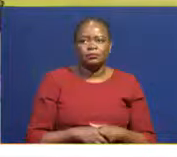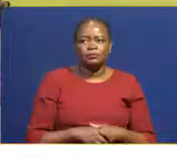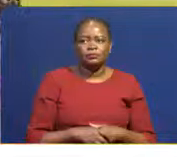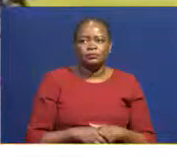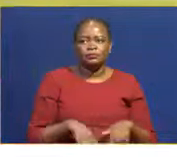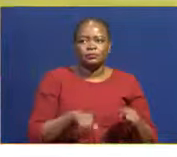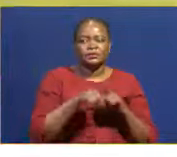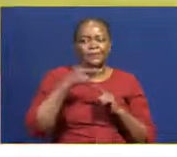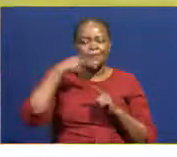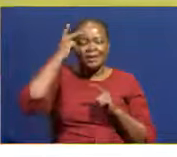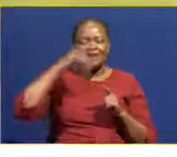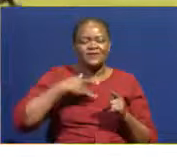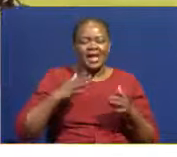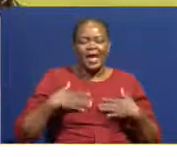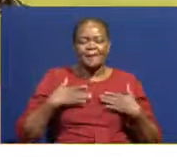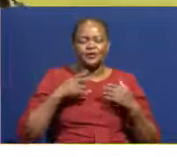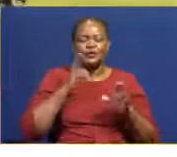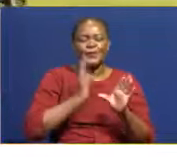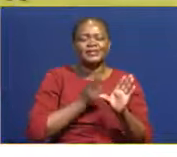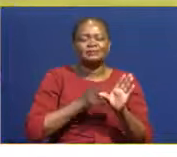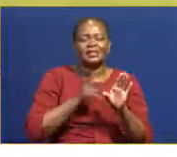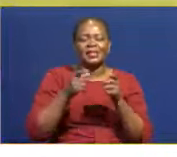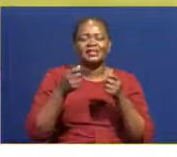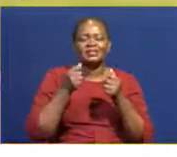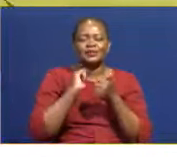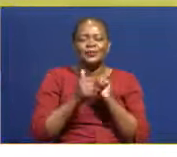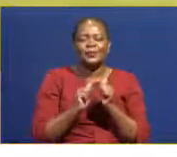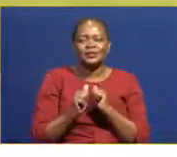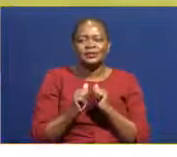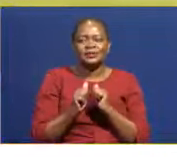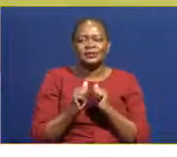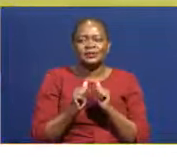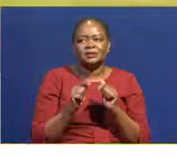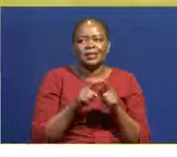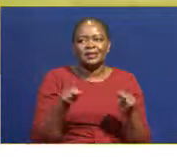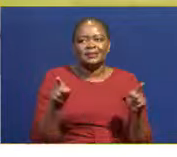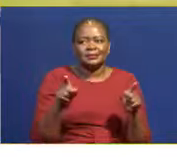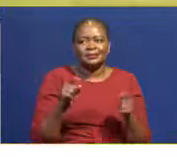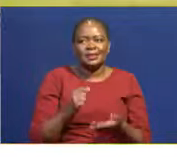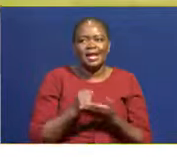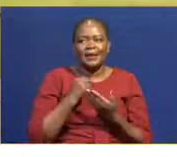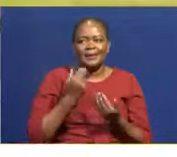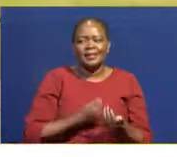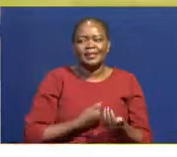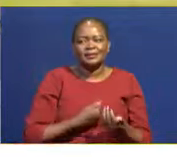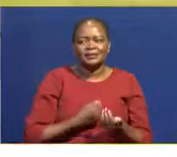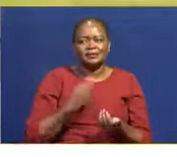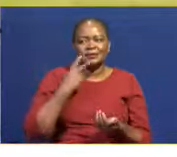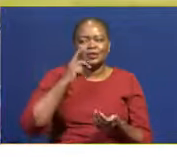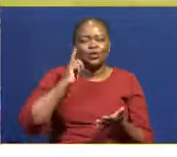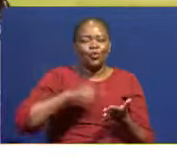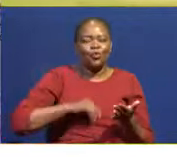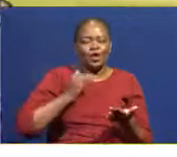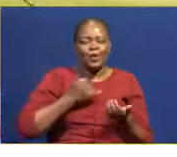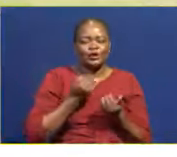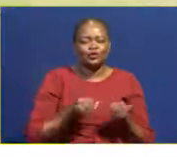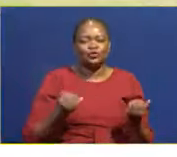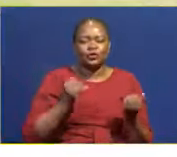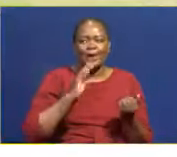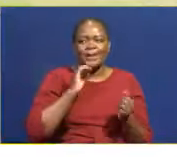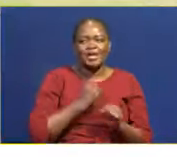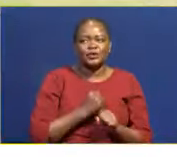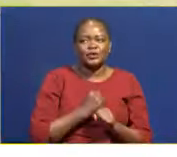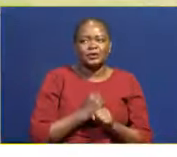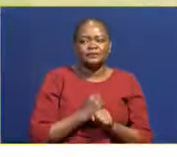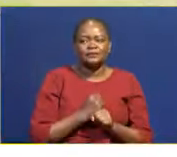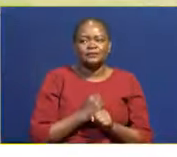As a parent, I'm very happy to participate in these games. They are really helping us see what our children have been doing.